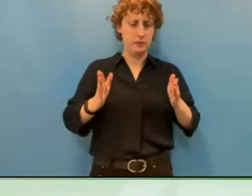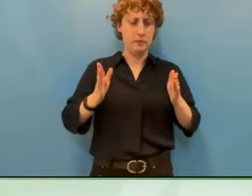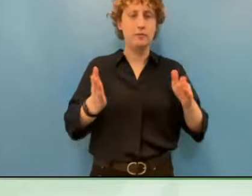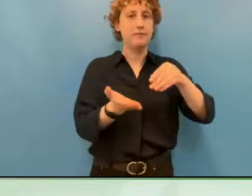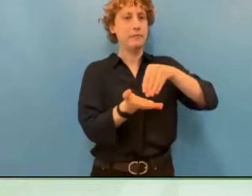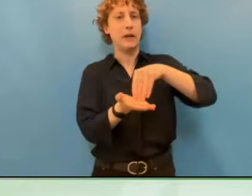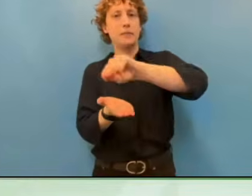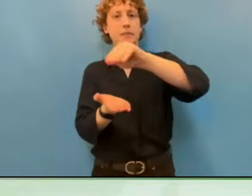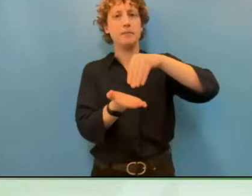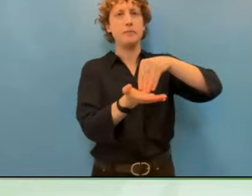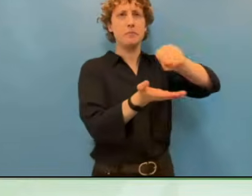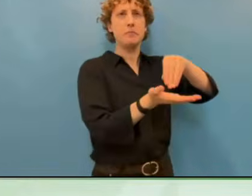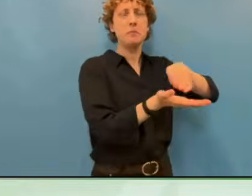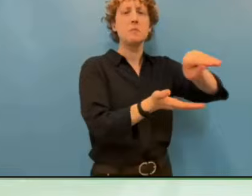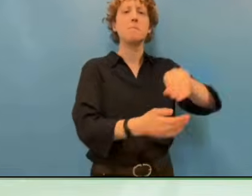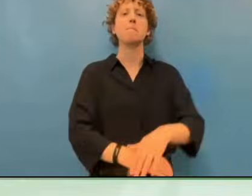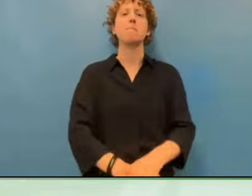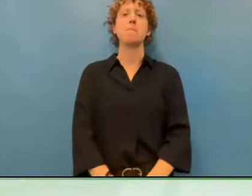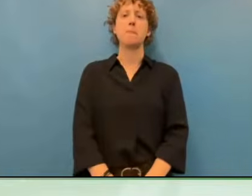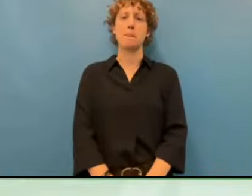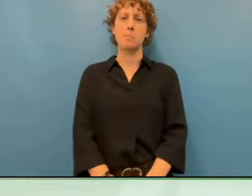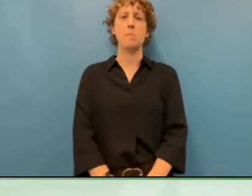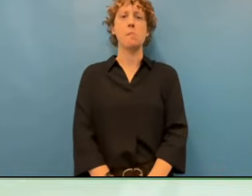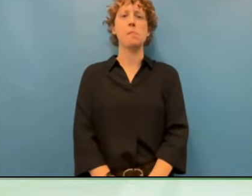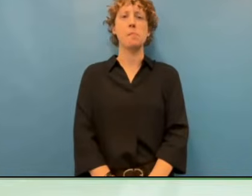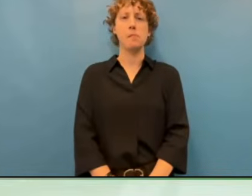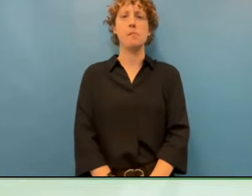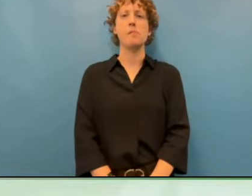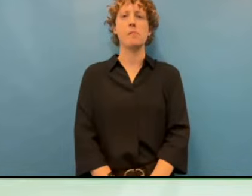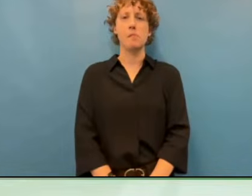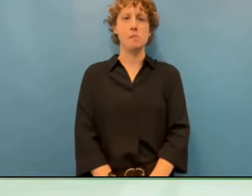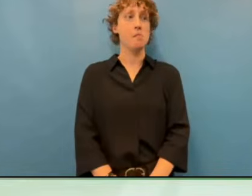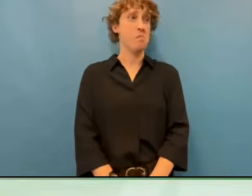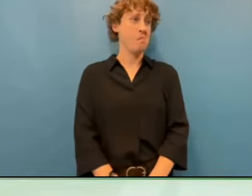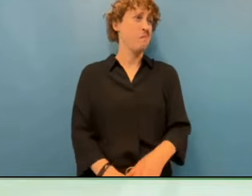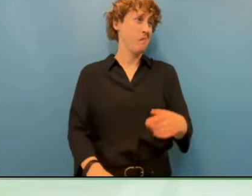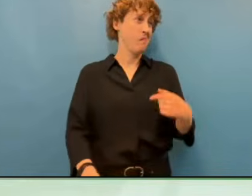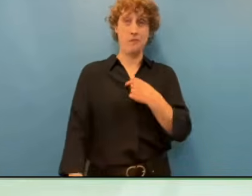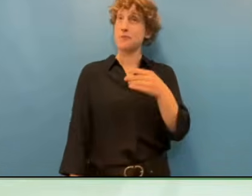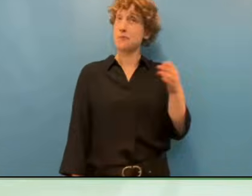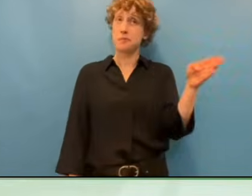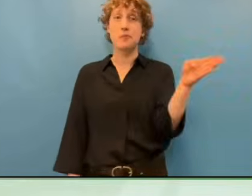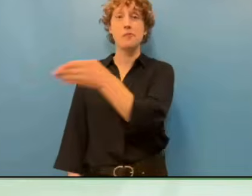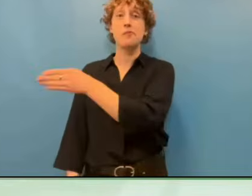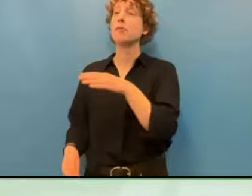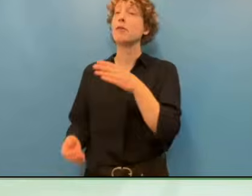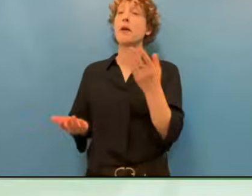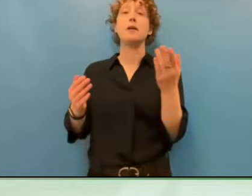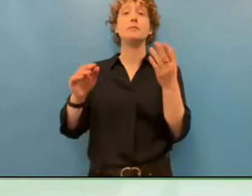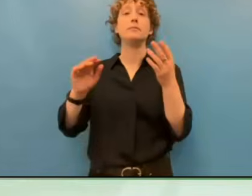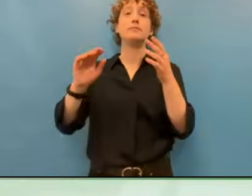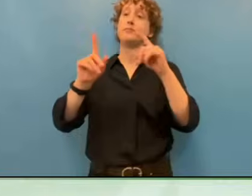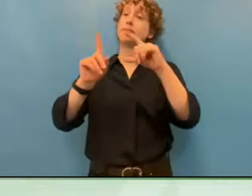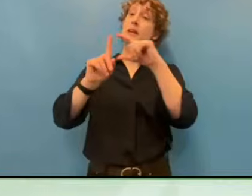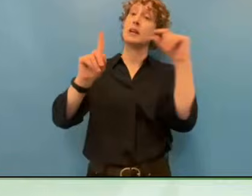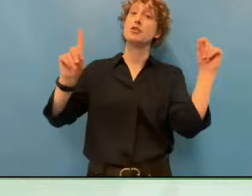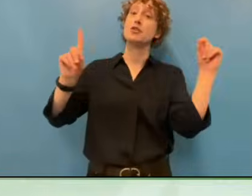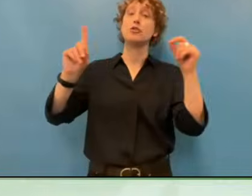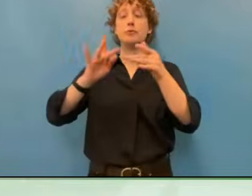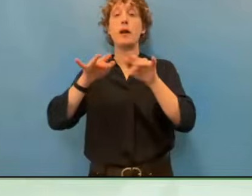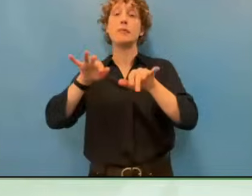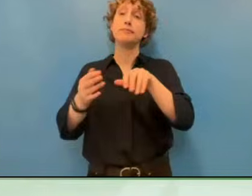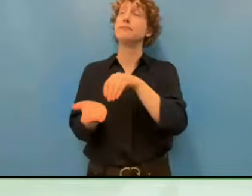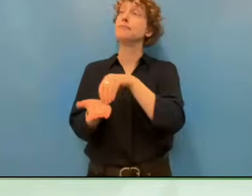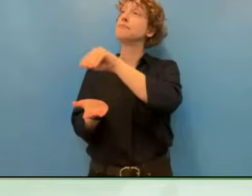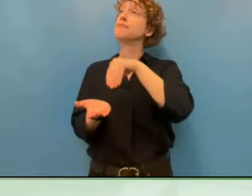of us buys digitally. Digital become part of our life. We are kind of more and